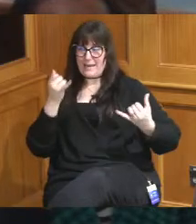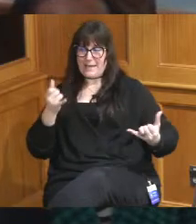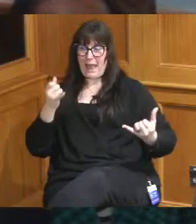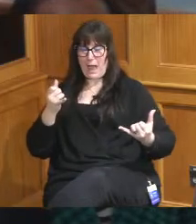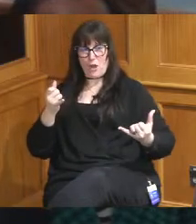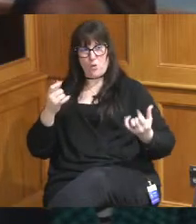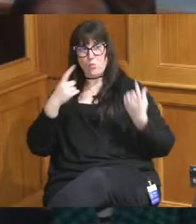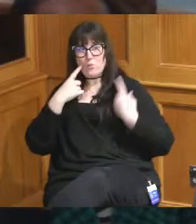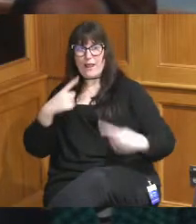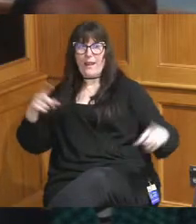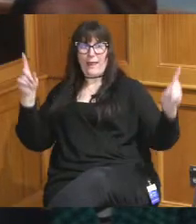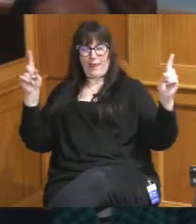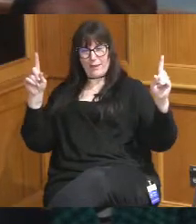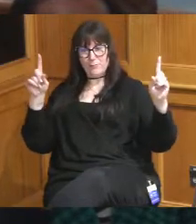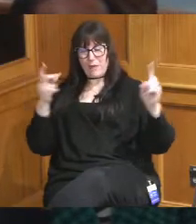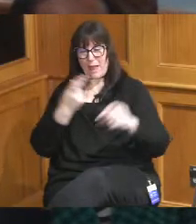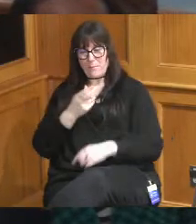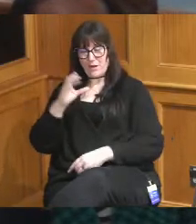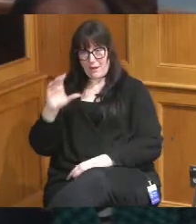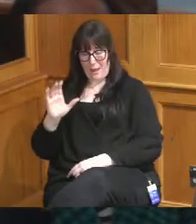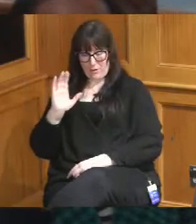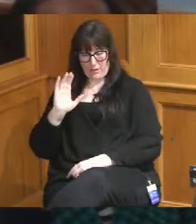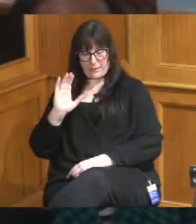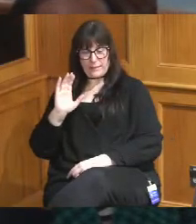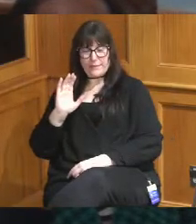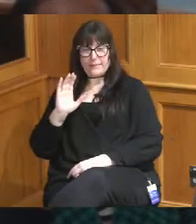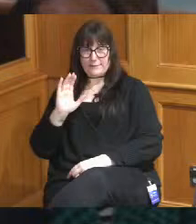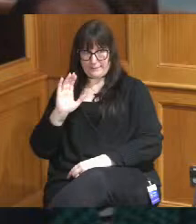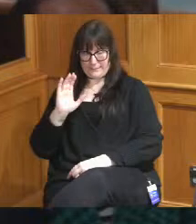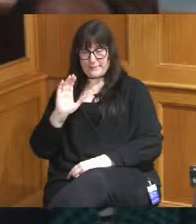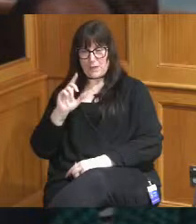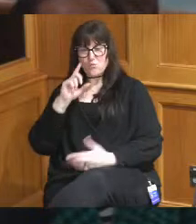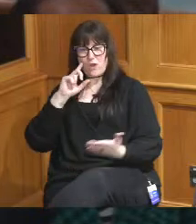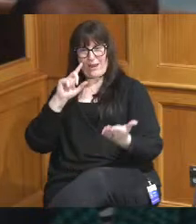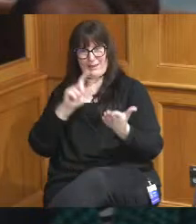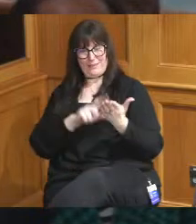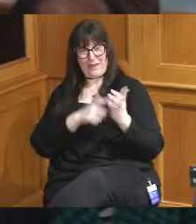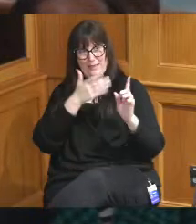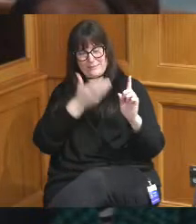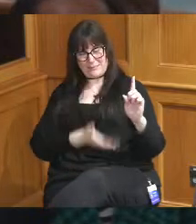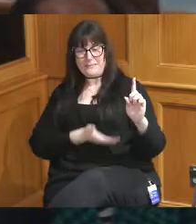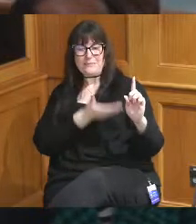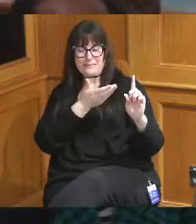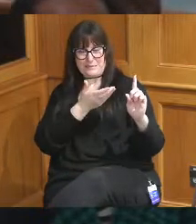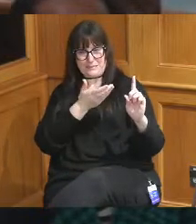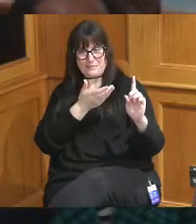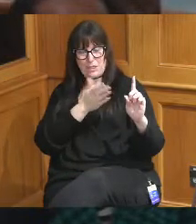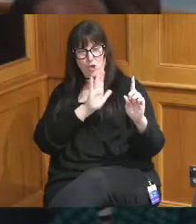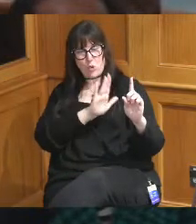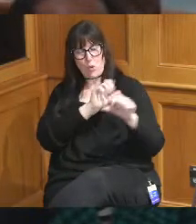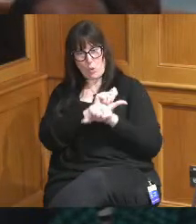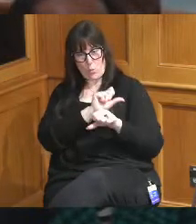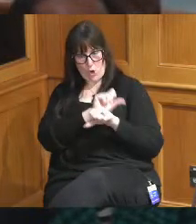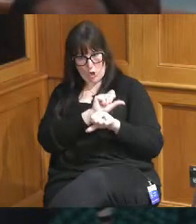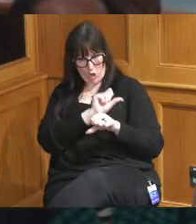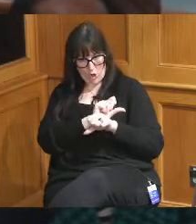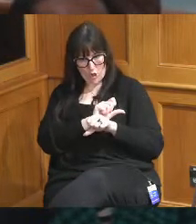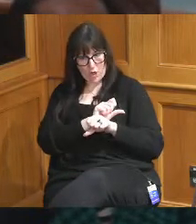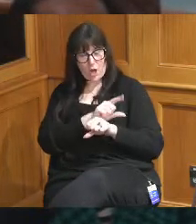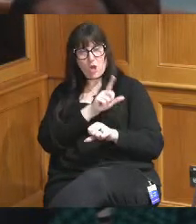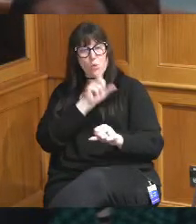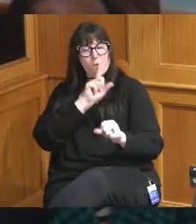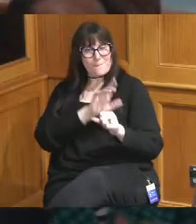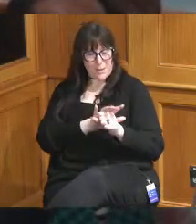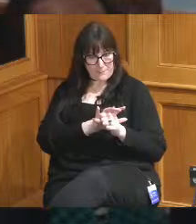proclaimed that the Hamilton County Board of Commissioners recognizes the dedication and commitment